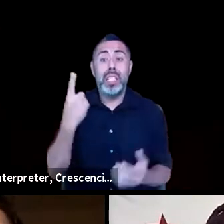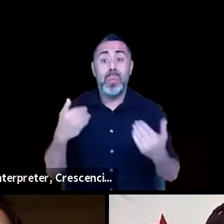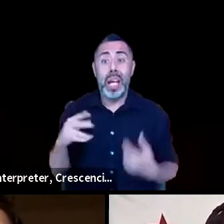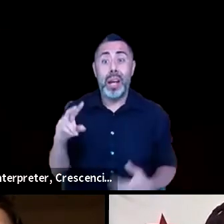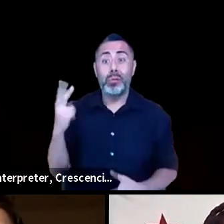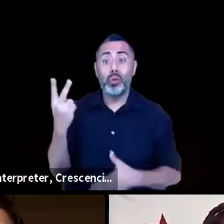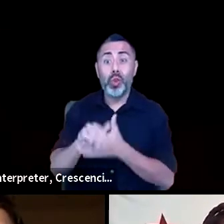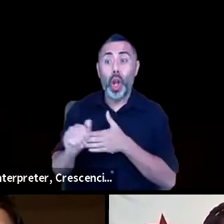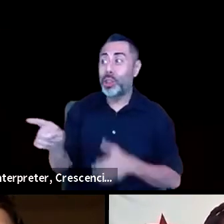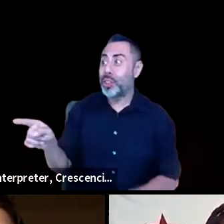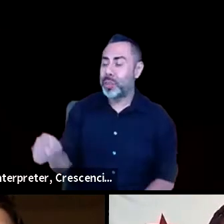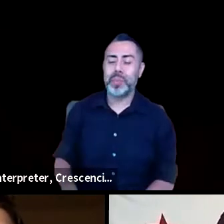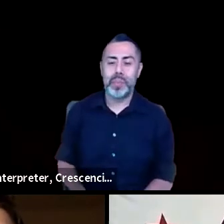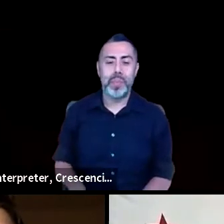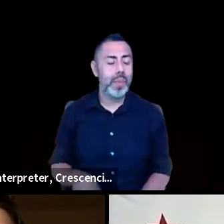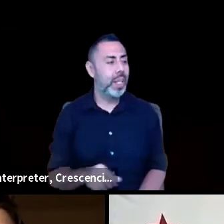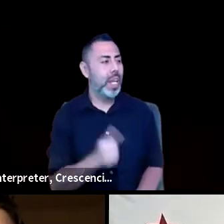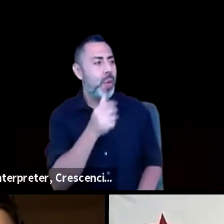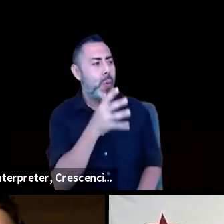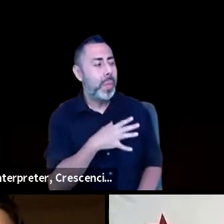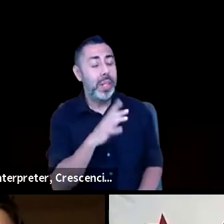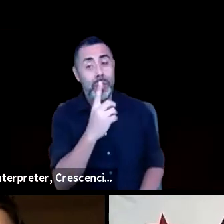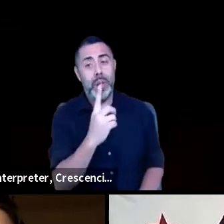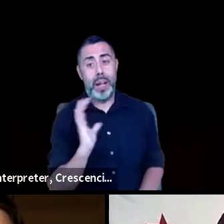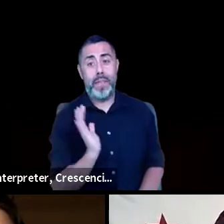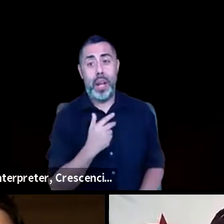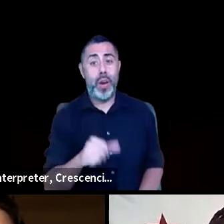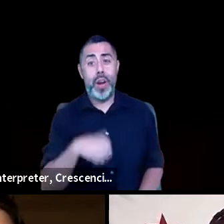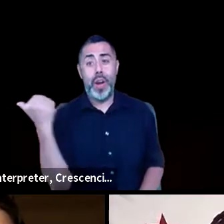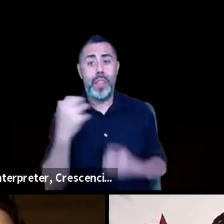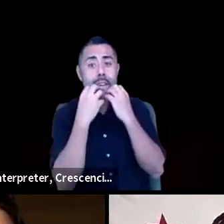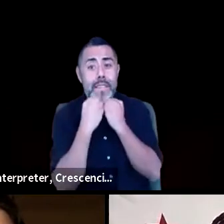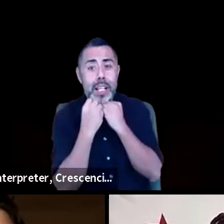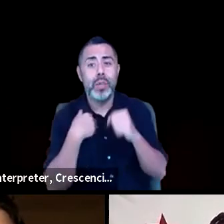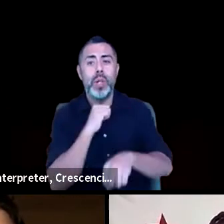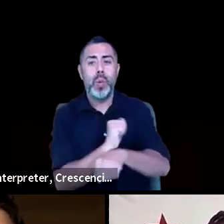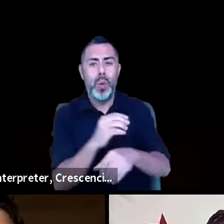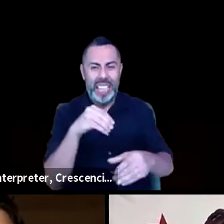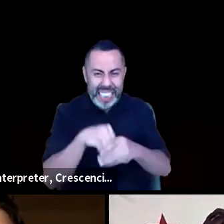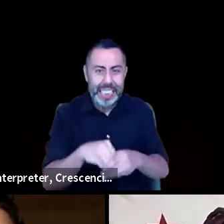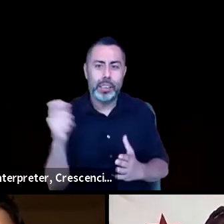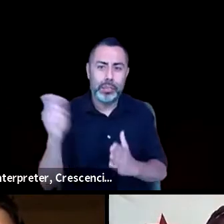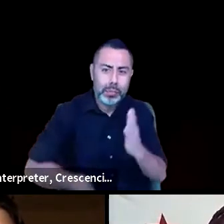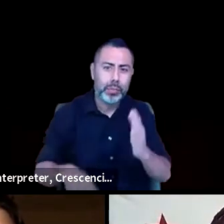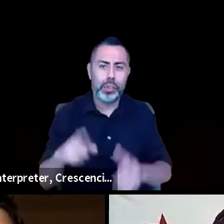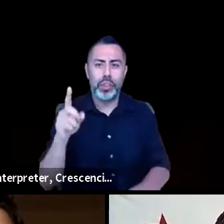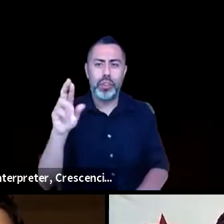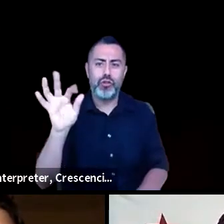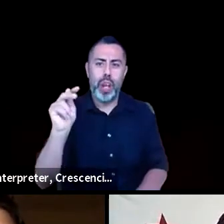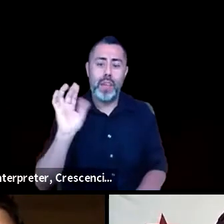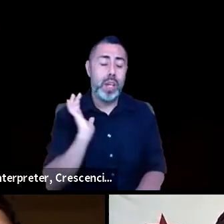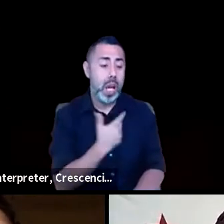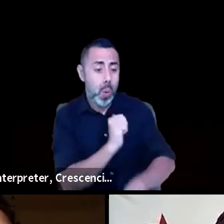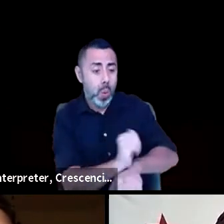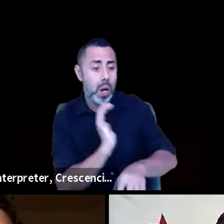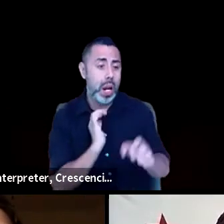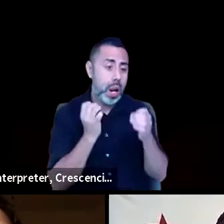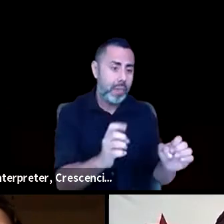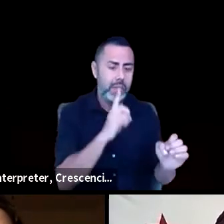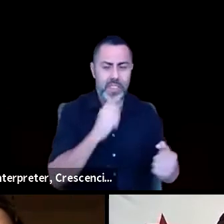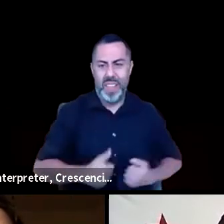one of our other values is that we work in draft. Our work and efforts are living organisms. As we learn, we